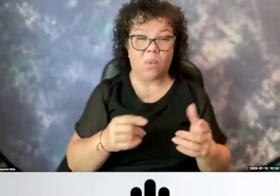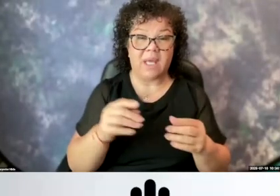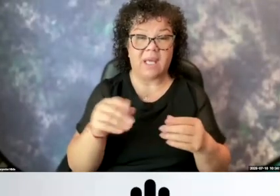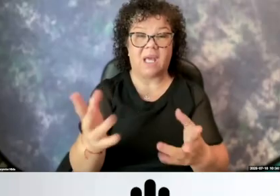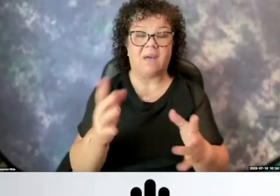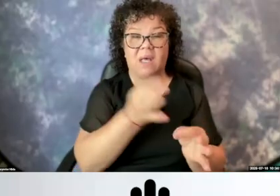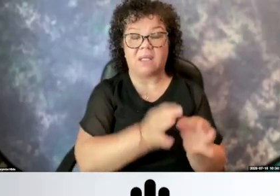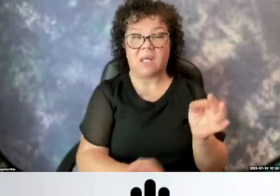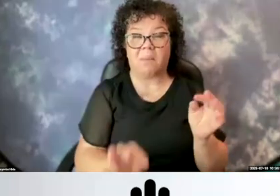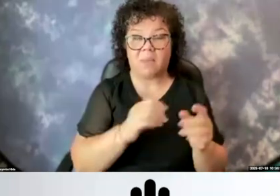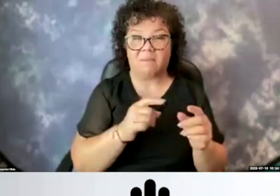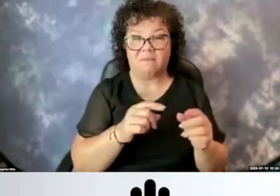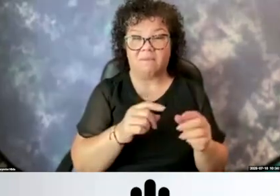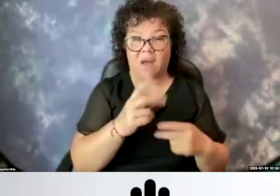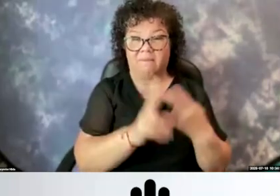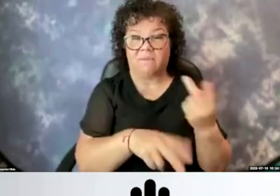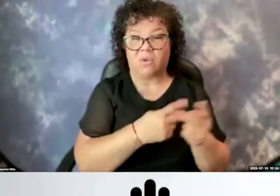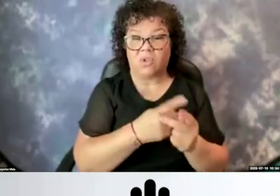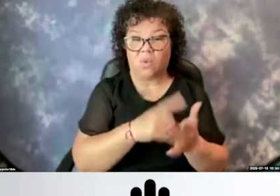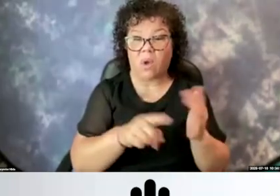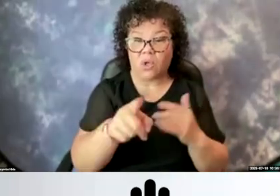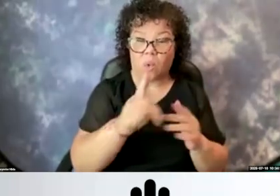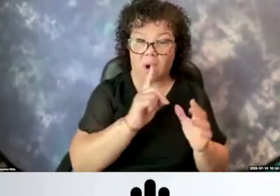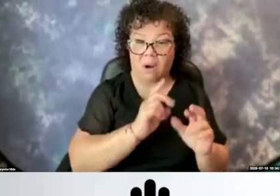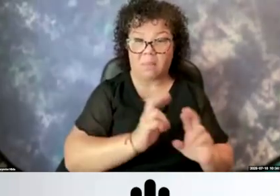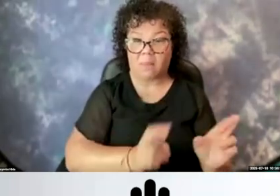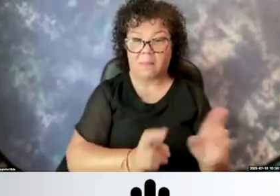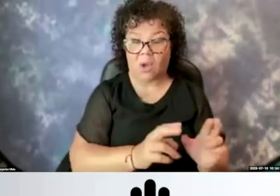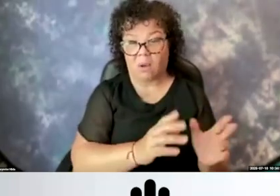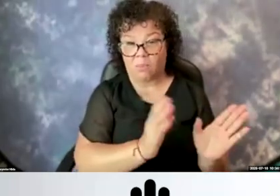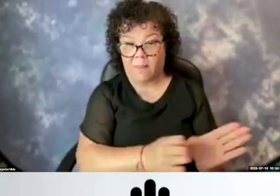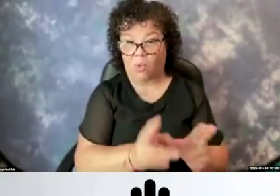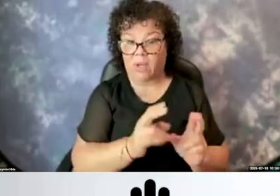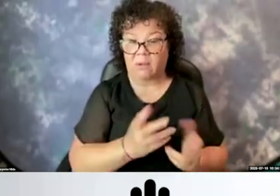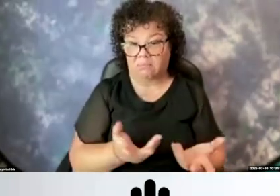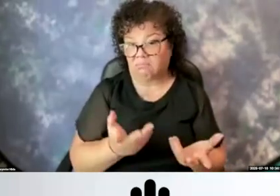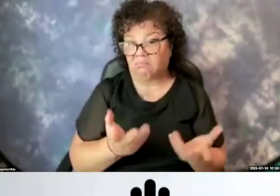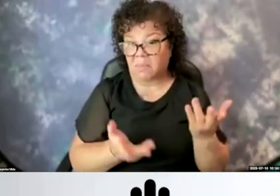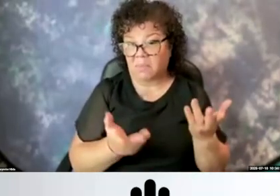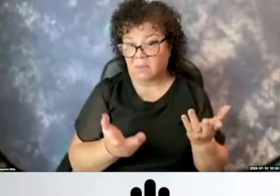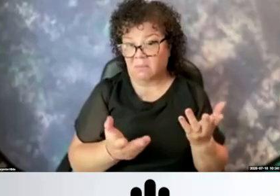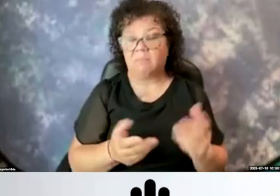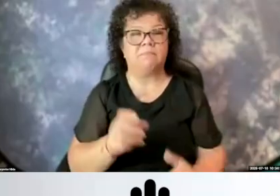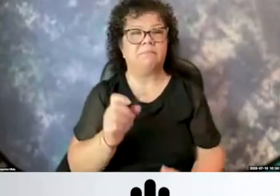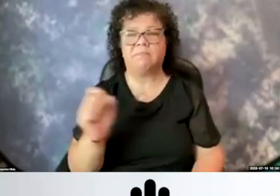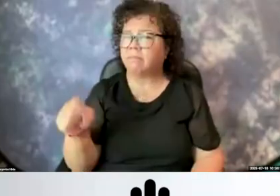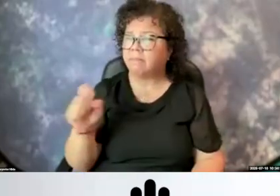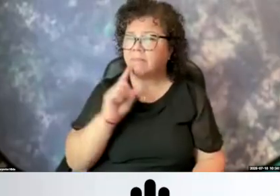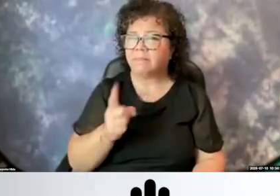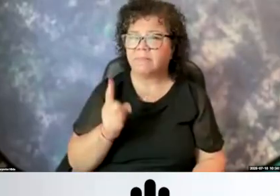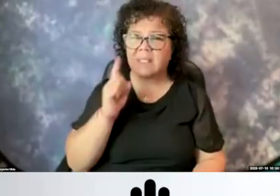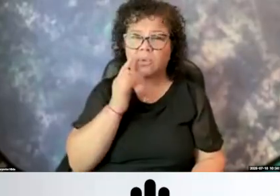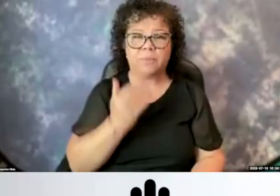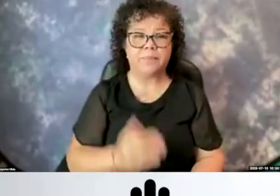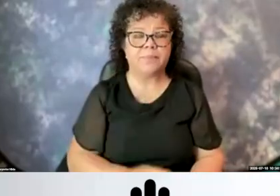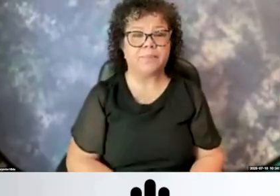are preparing. Yeah. Yeah, sounds good. Thank you, Divine. Thanks,